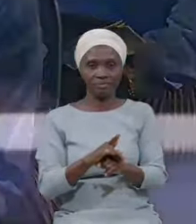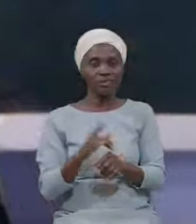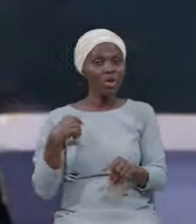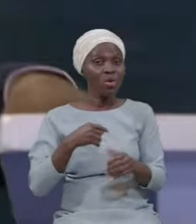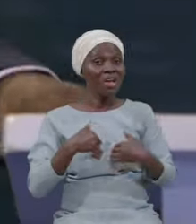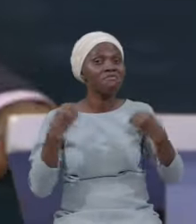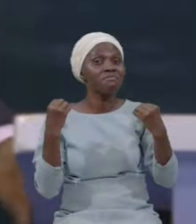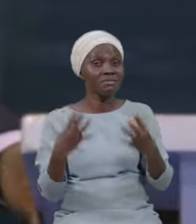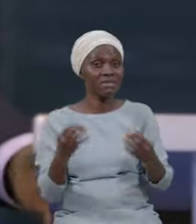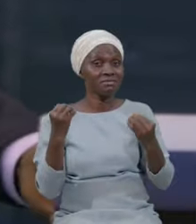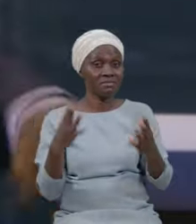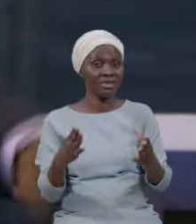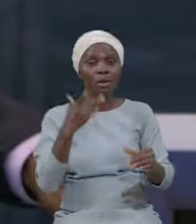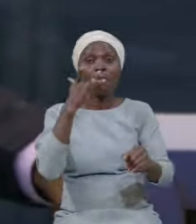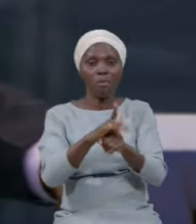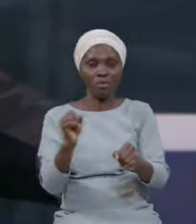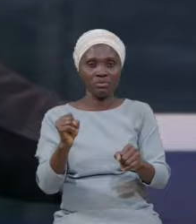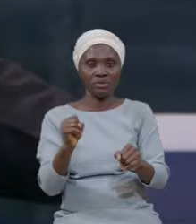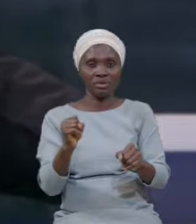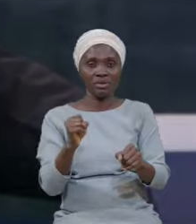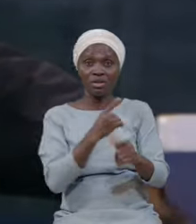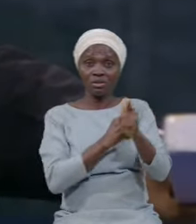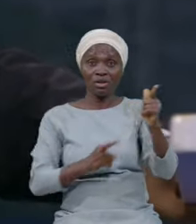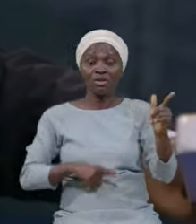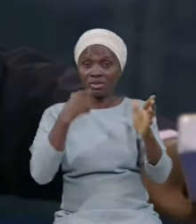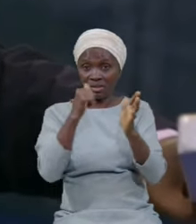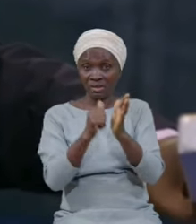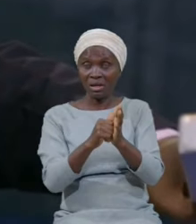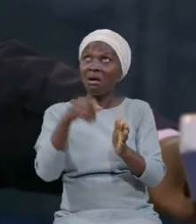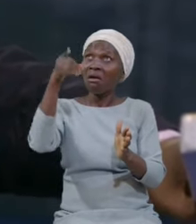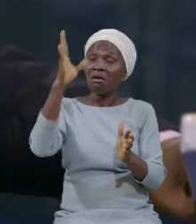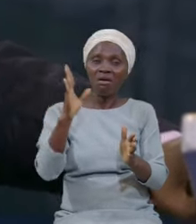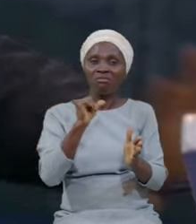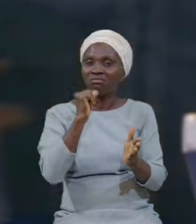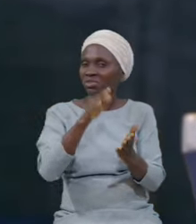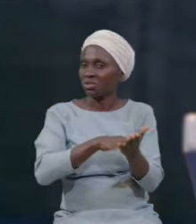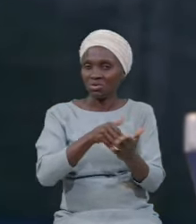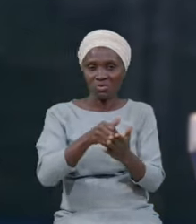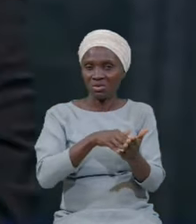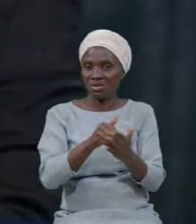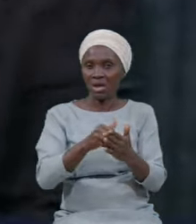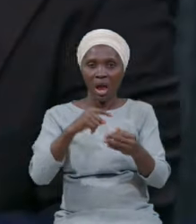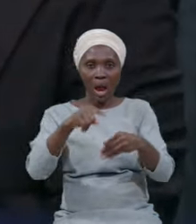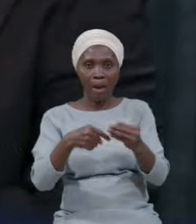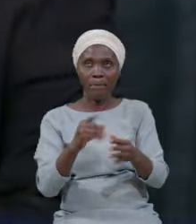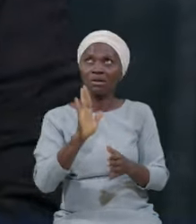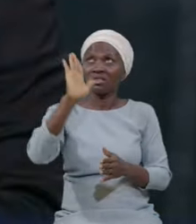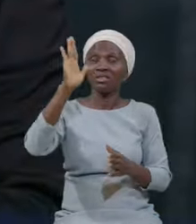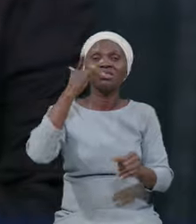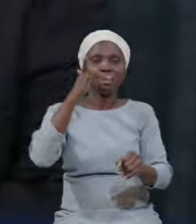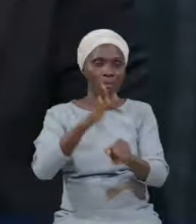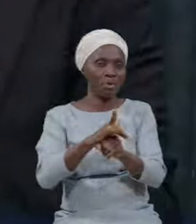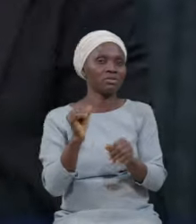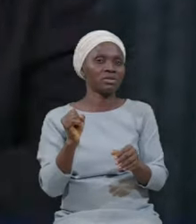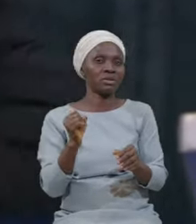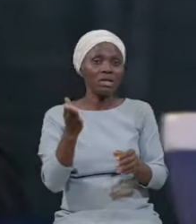Lord says God is not slack concerning his promise. There are some promises in the future